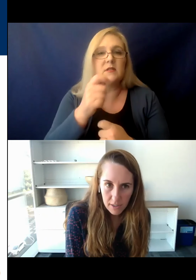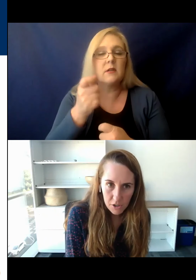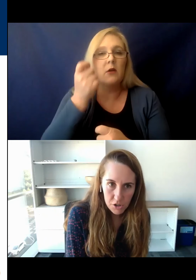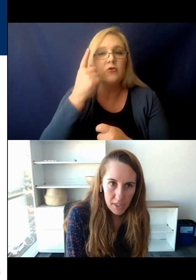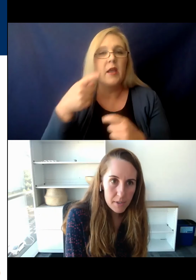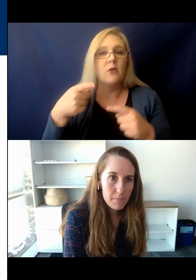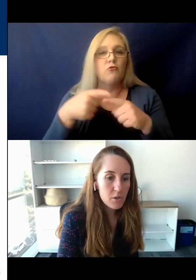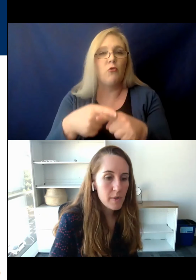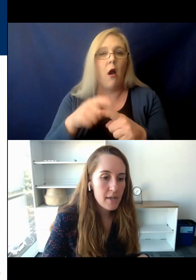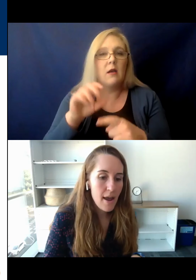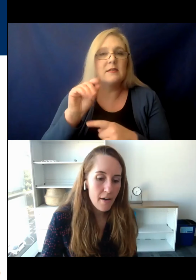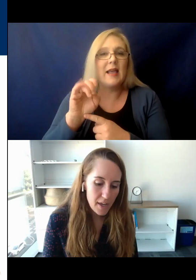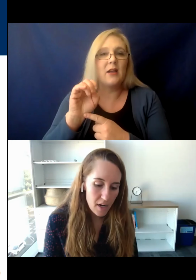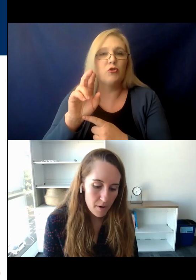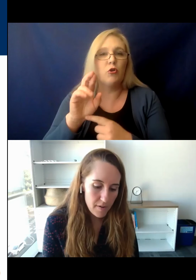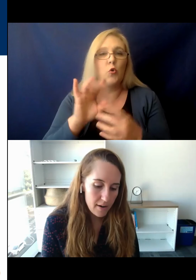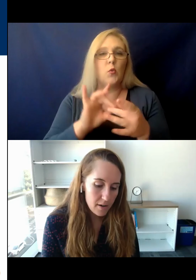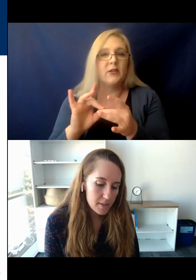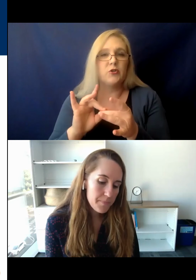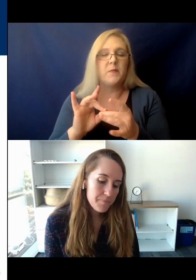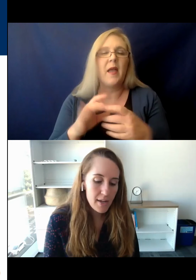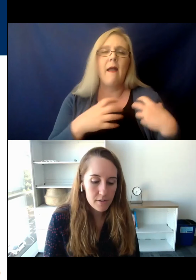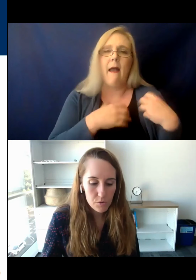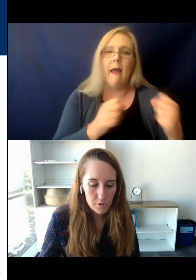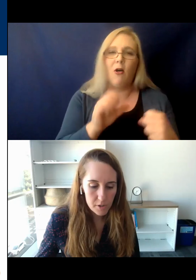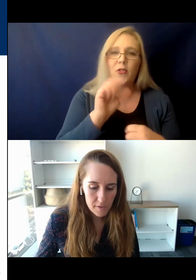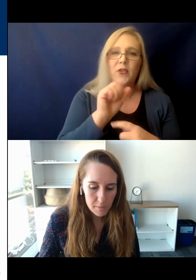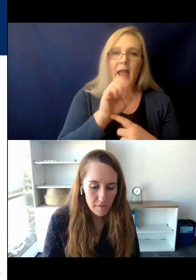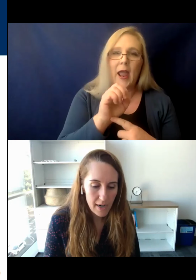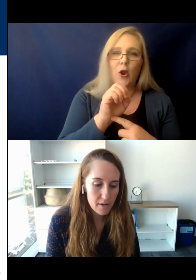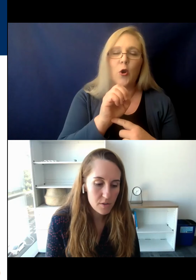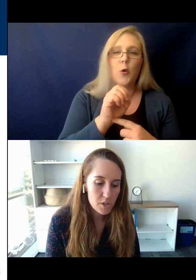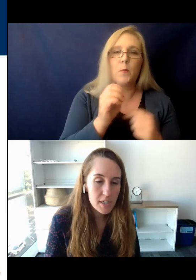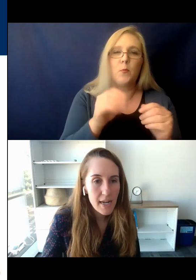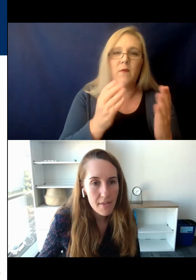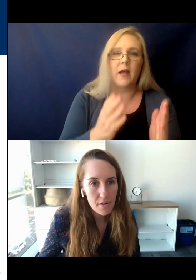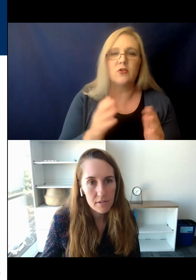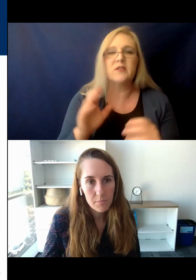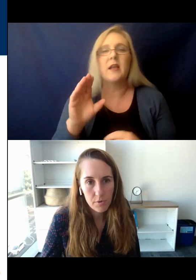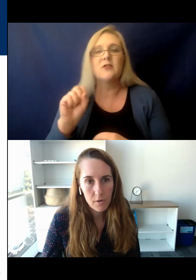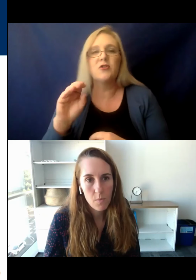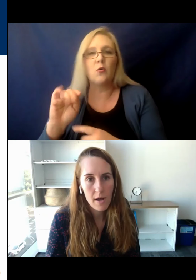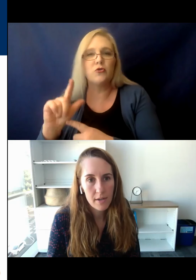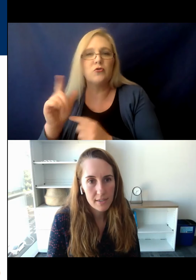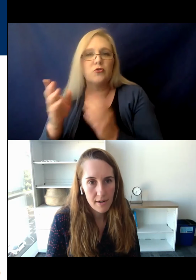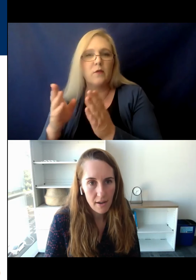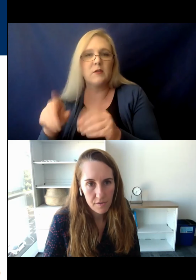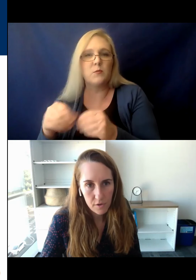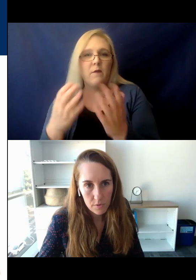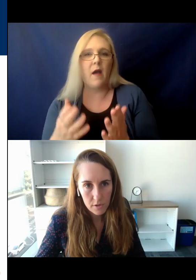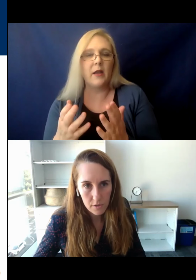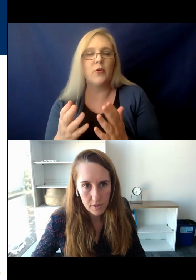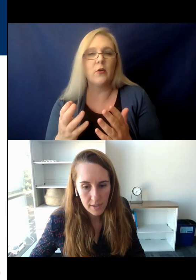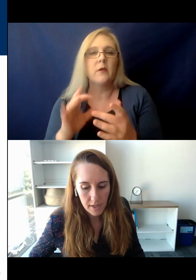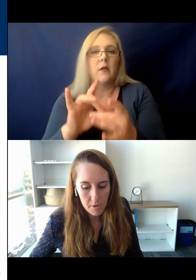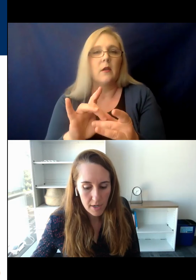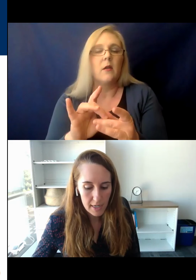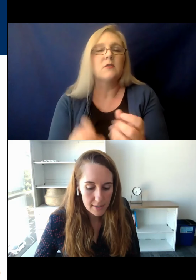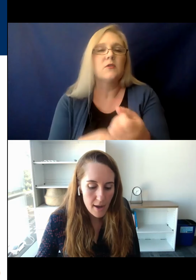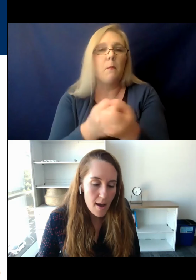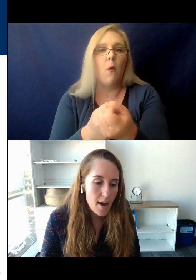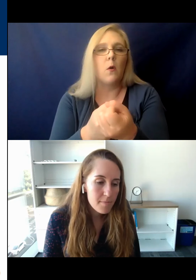cross-sector relationships between healthcare providers and social service providers, which together support wellness and health for older adults in